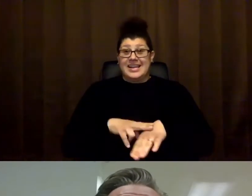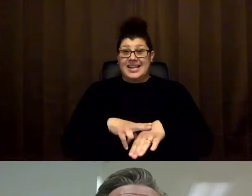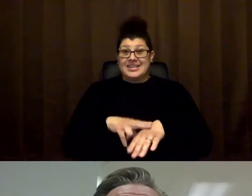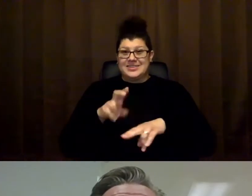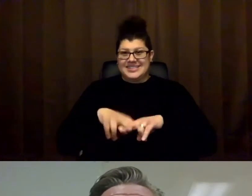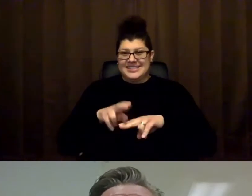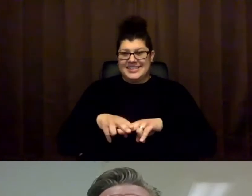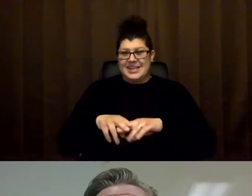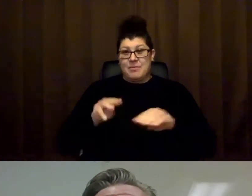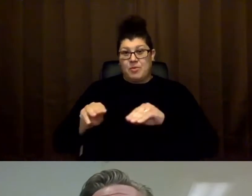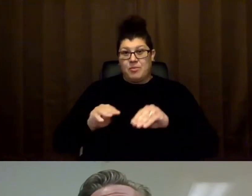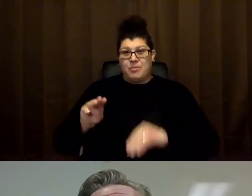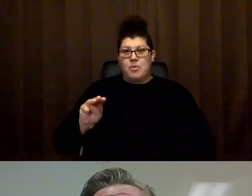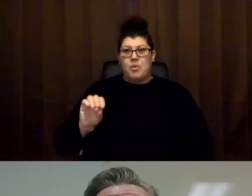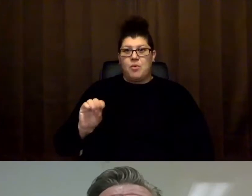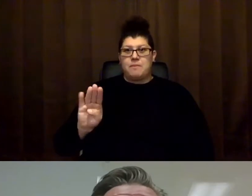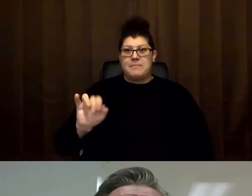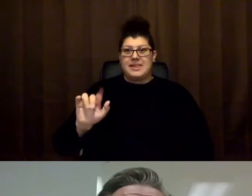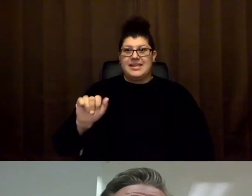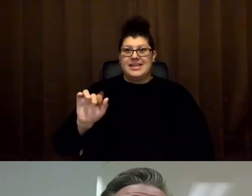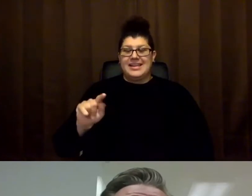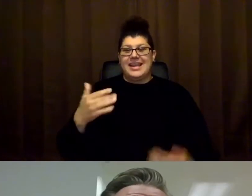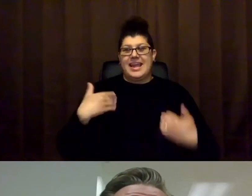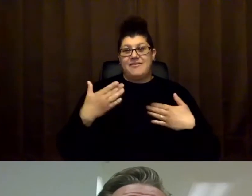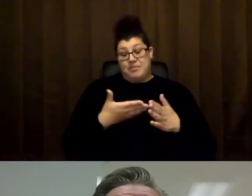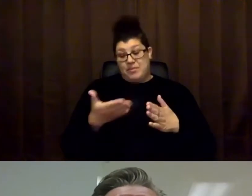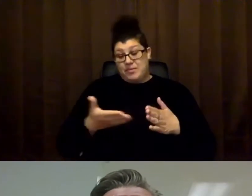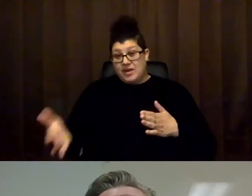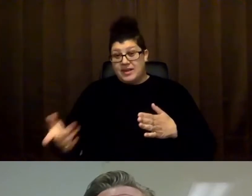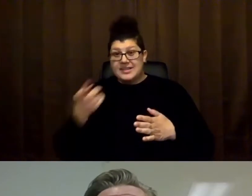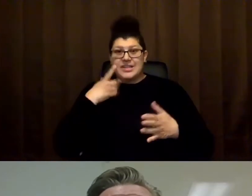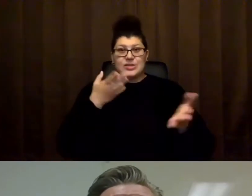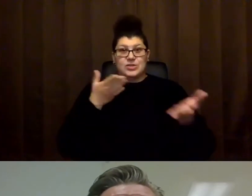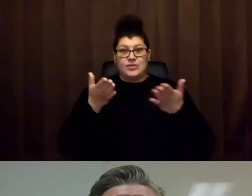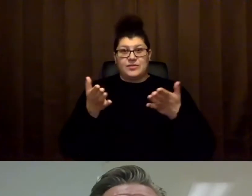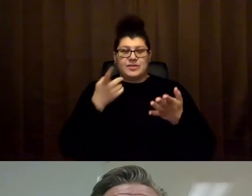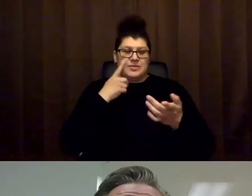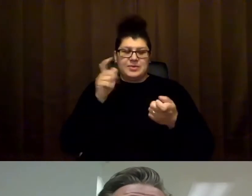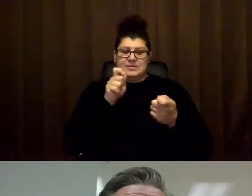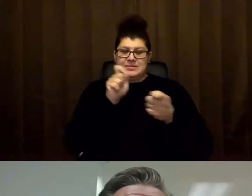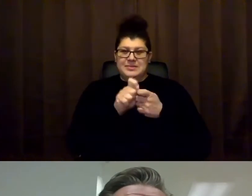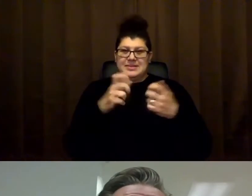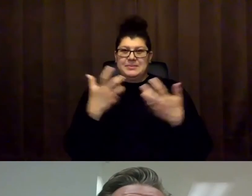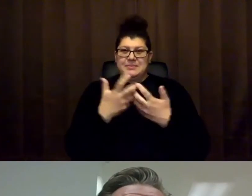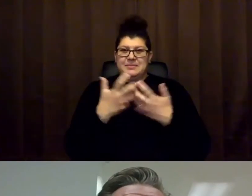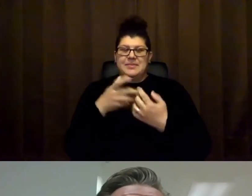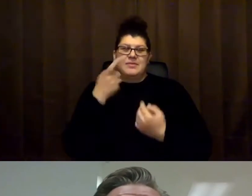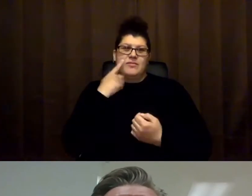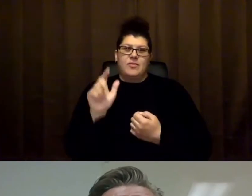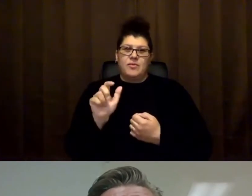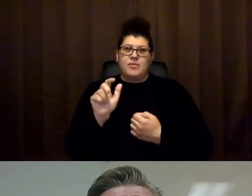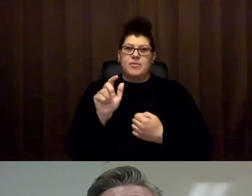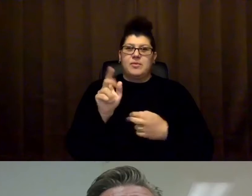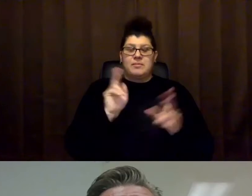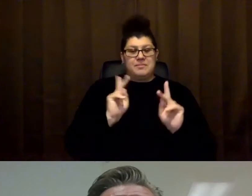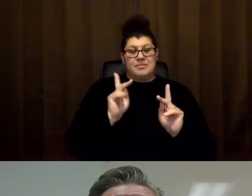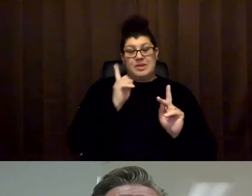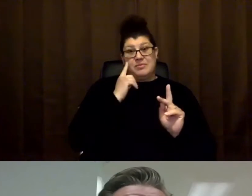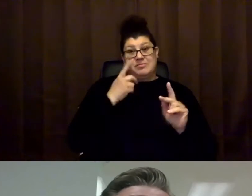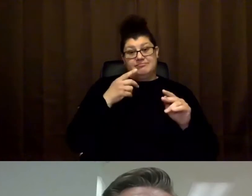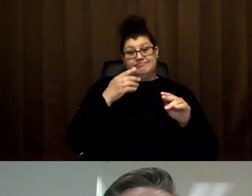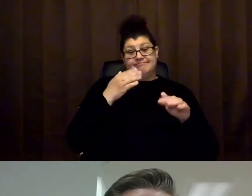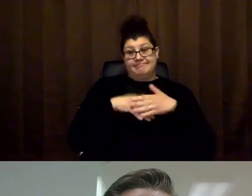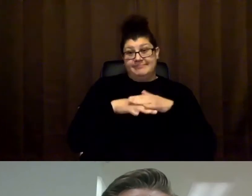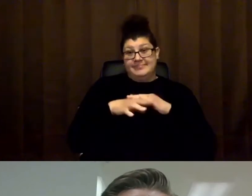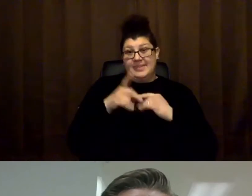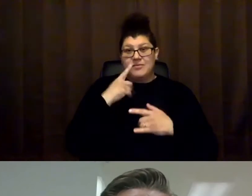of mobility products and services, all designed to meet the individual mobility needs of our customers as prescribed